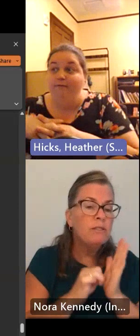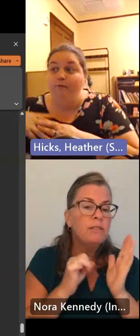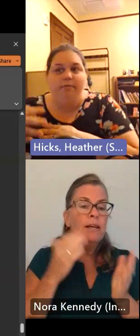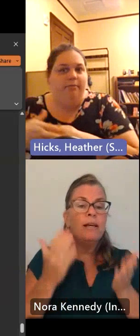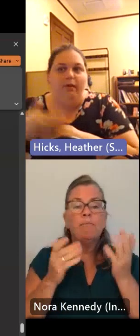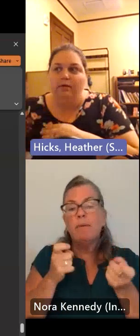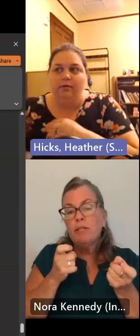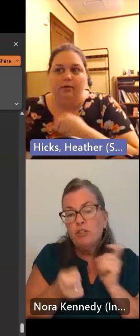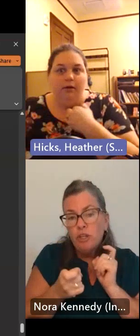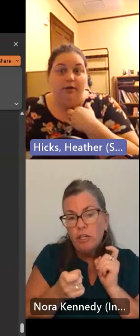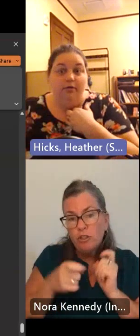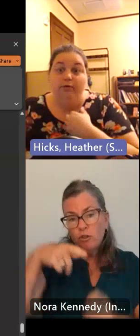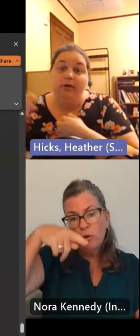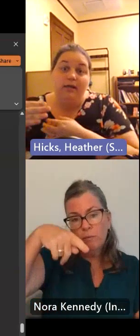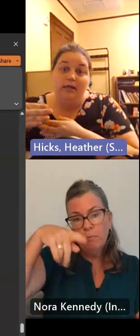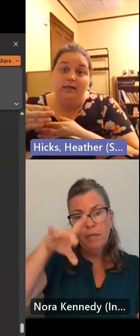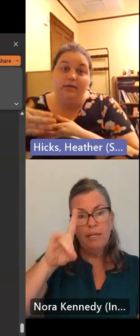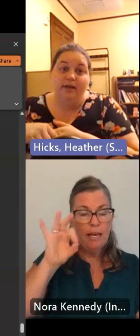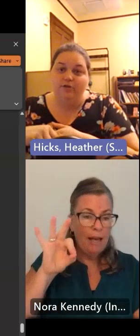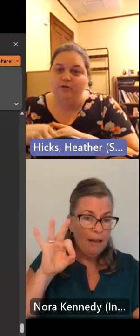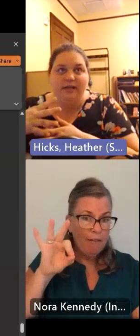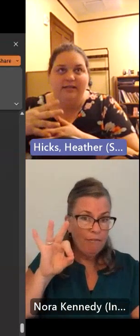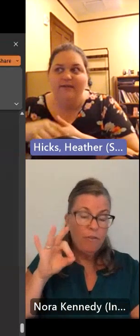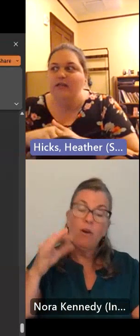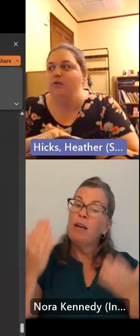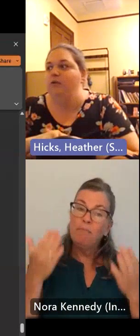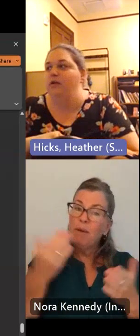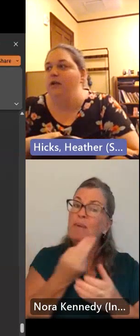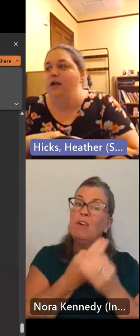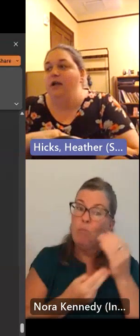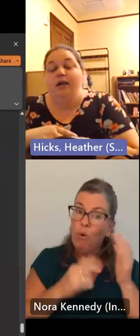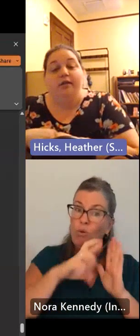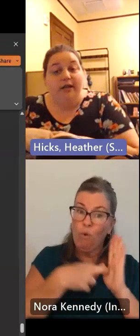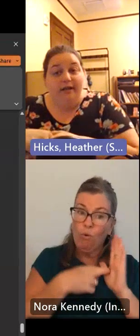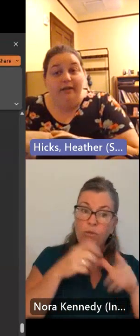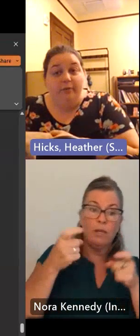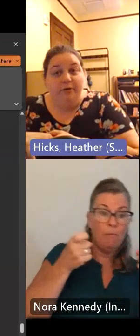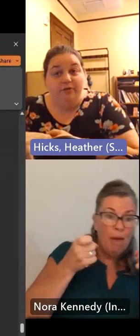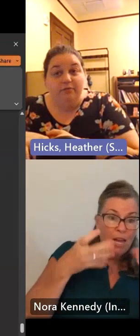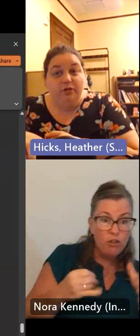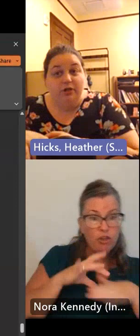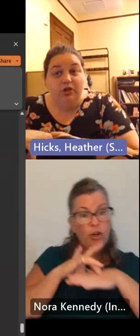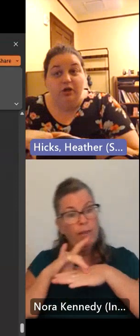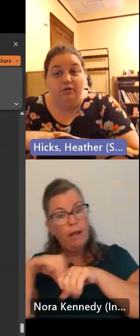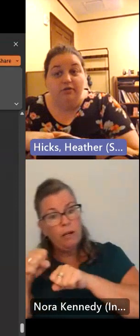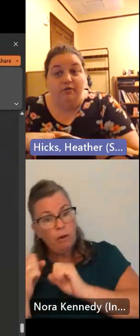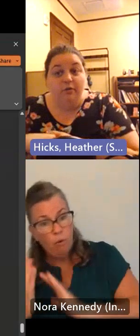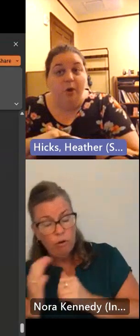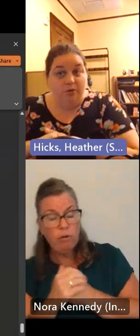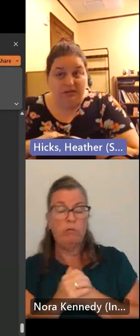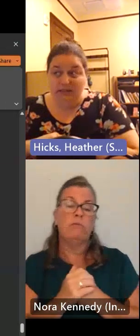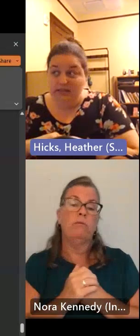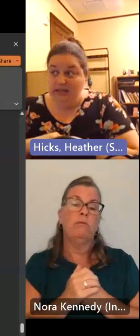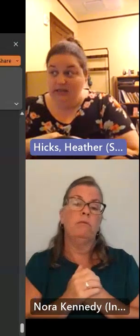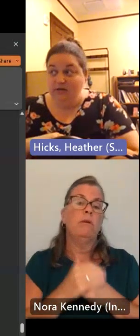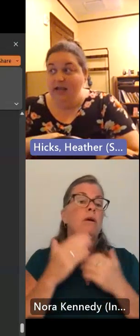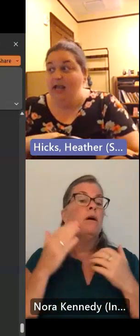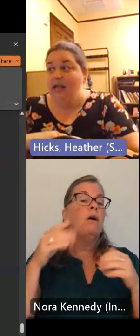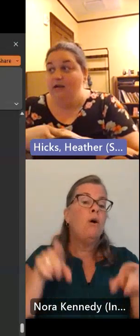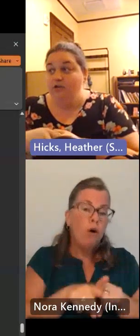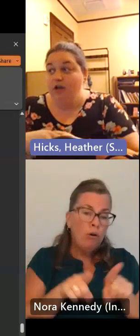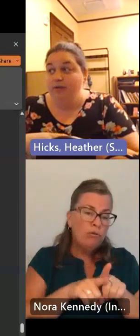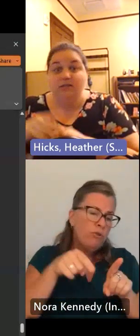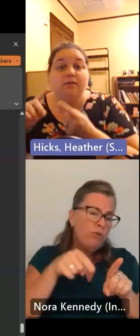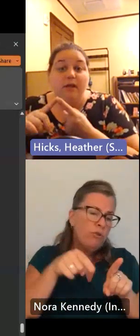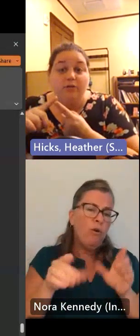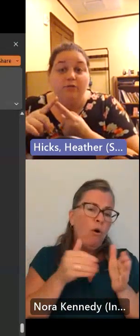a PDF, or maybe they're the content owner and the manager. That's fine too. They're likely the person who's in charge of posting to the internet,